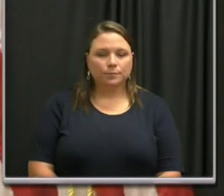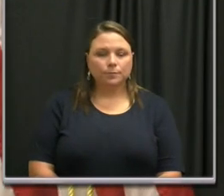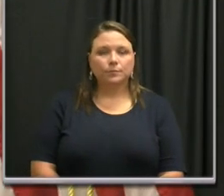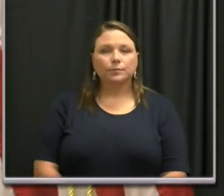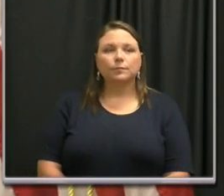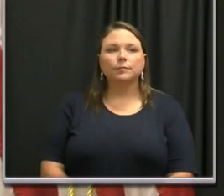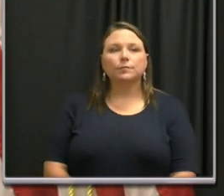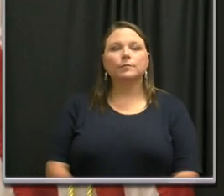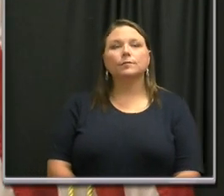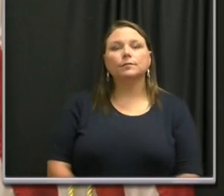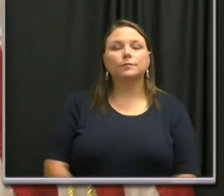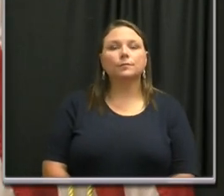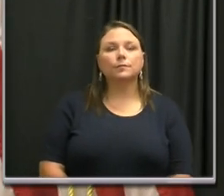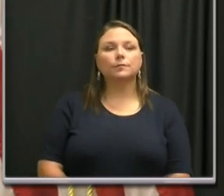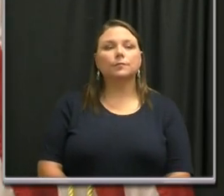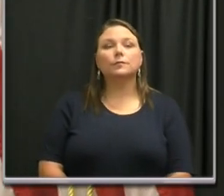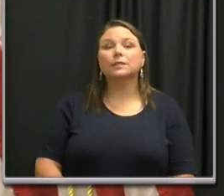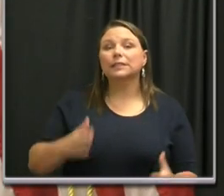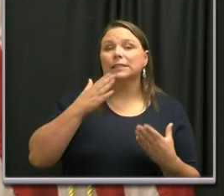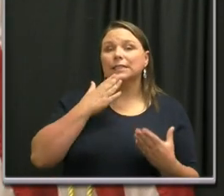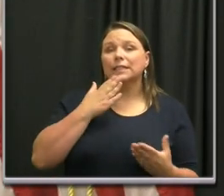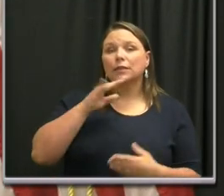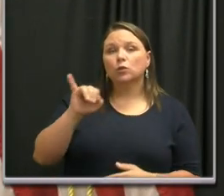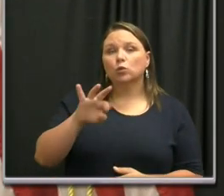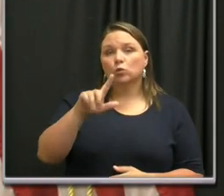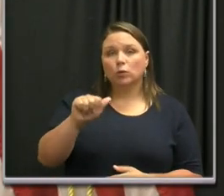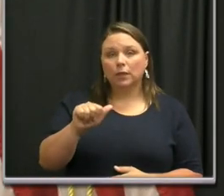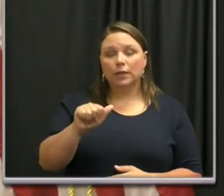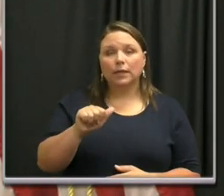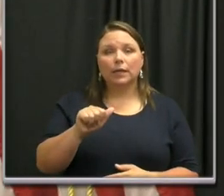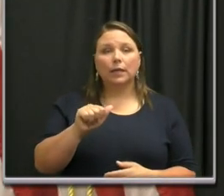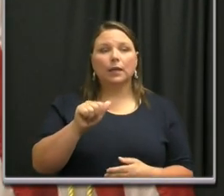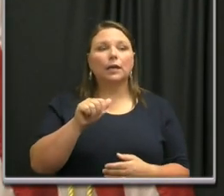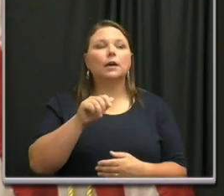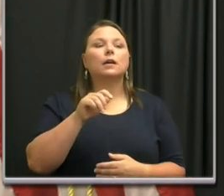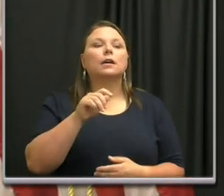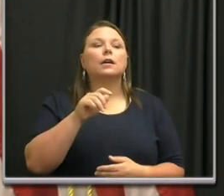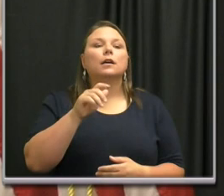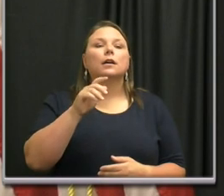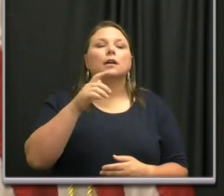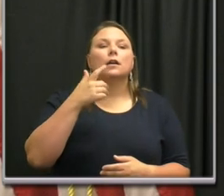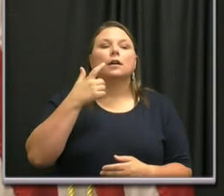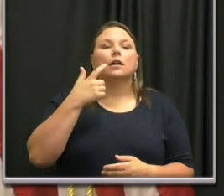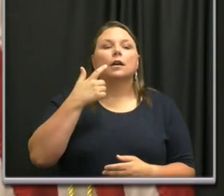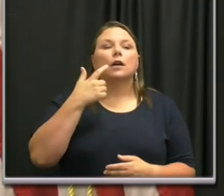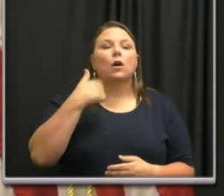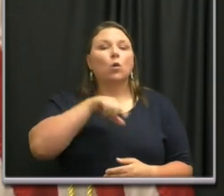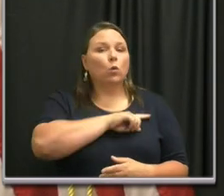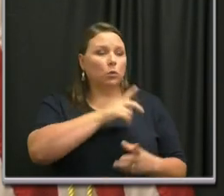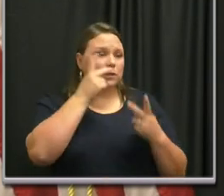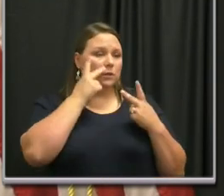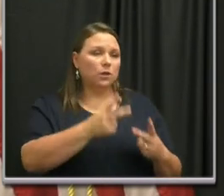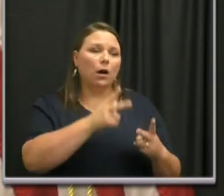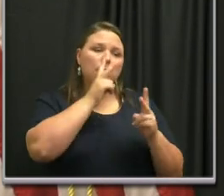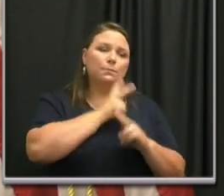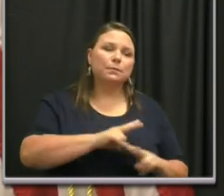Well, thank you, Julia. Earlier this week, the Capitol was the site of an inspiring and peaceful event,